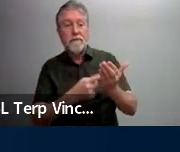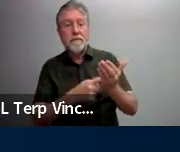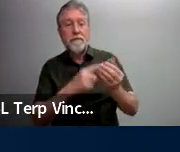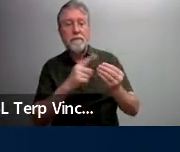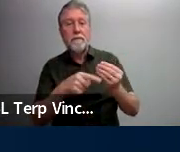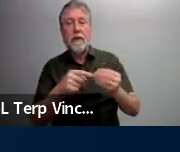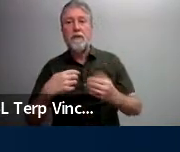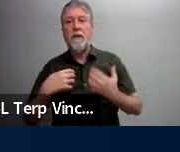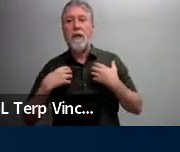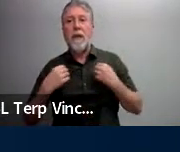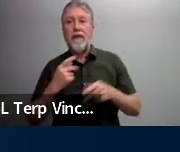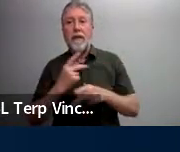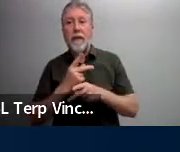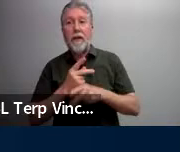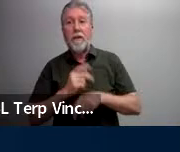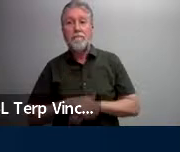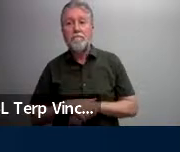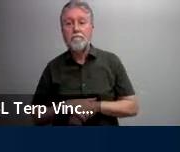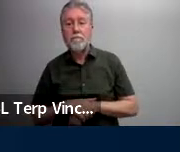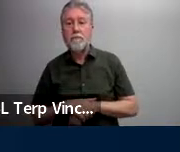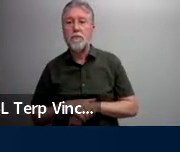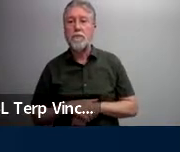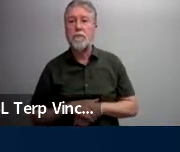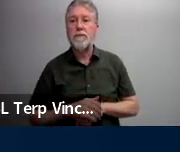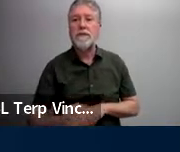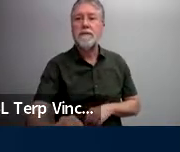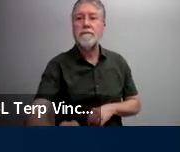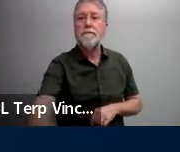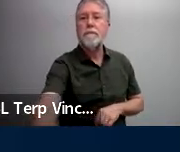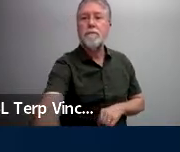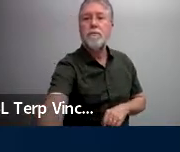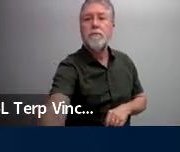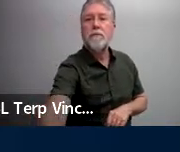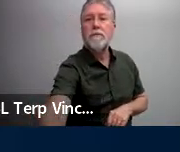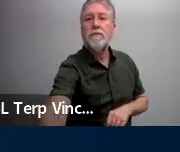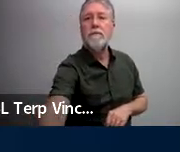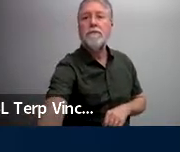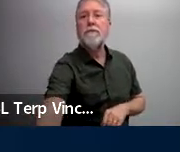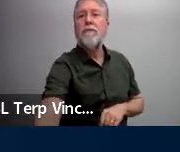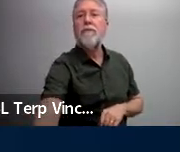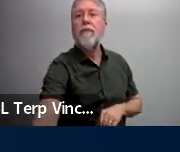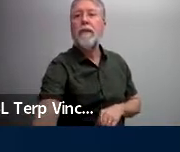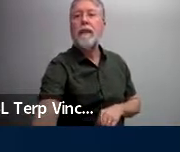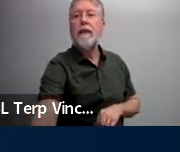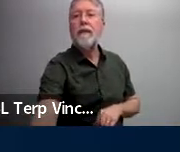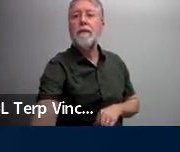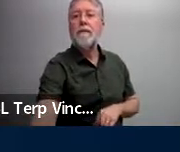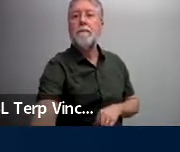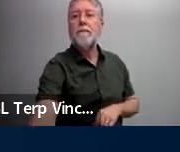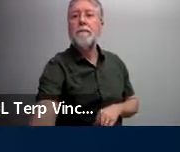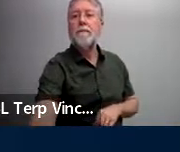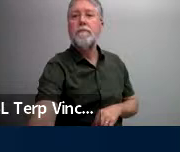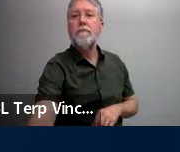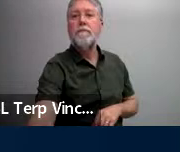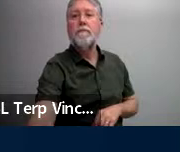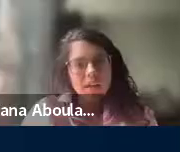Yeah, absolutely. So I'll hit this slide, Henry, and then you can get the next one. So